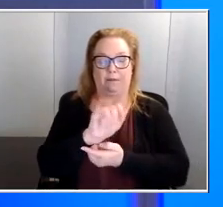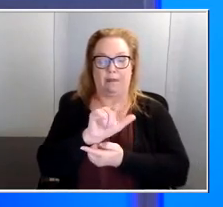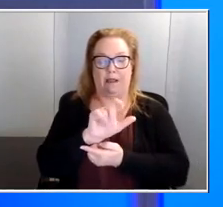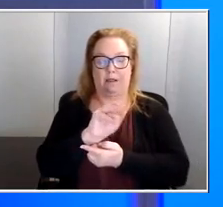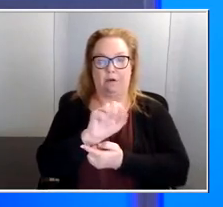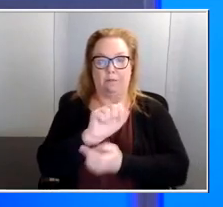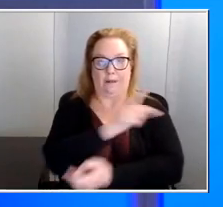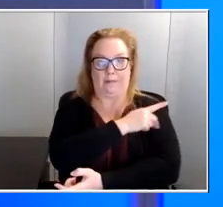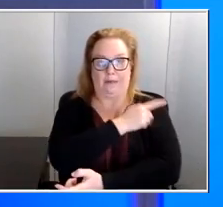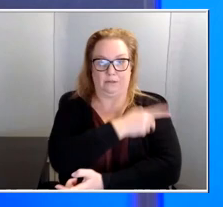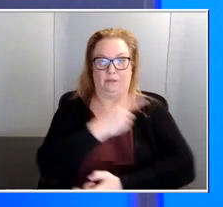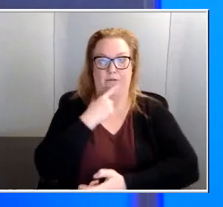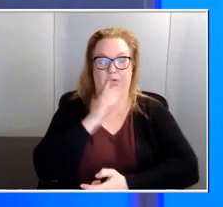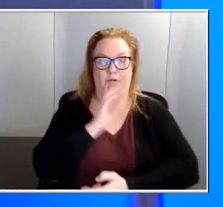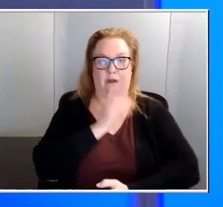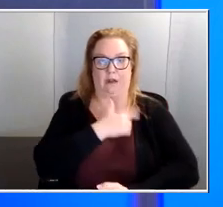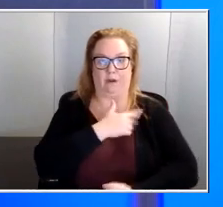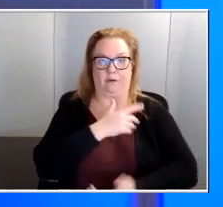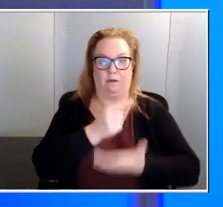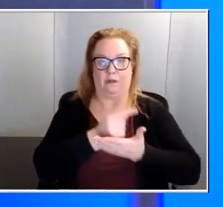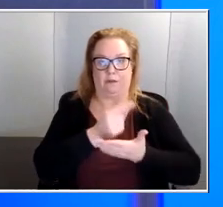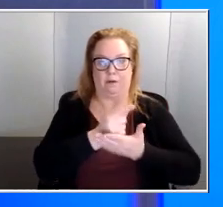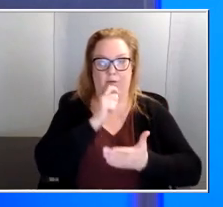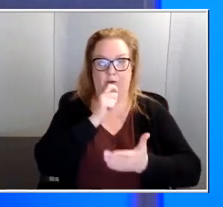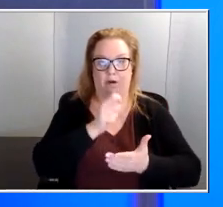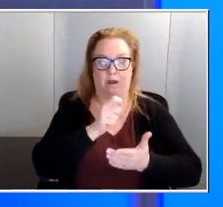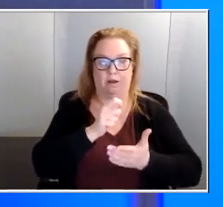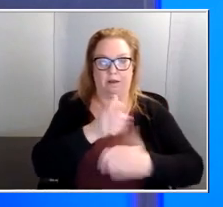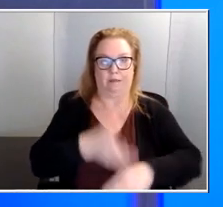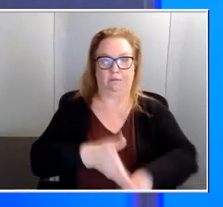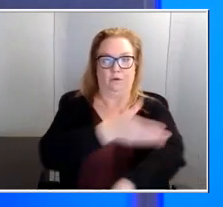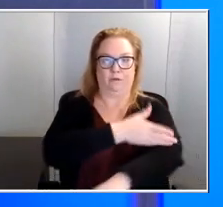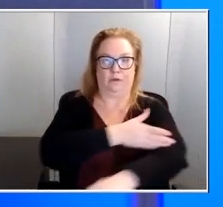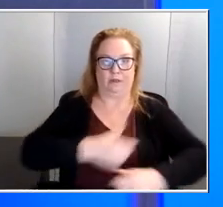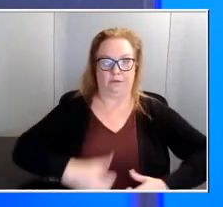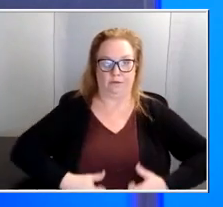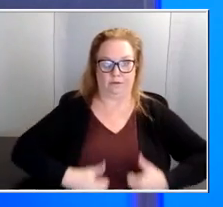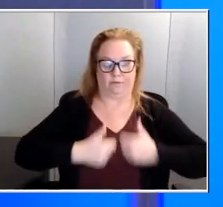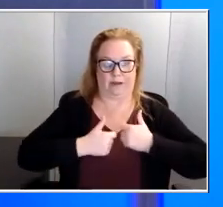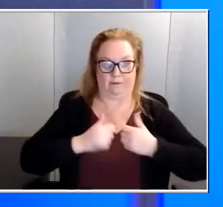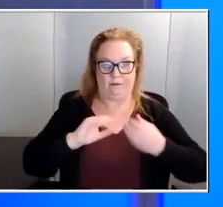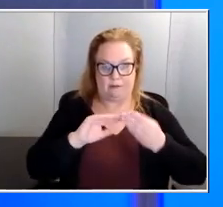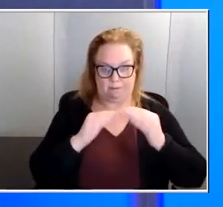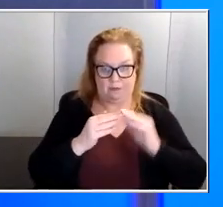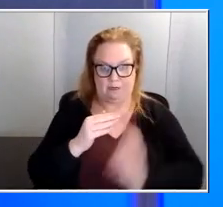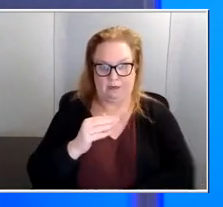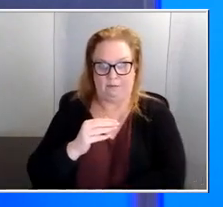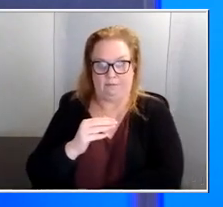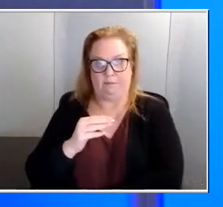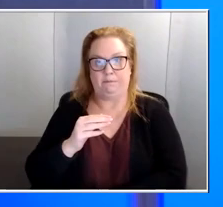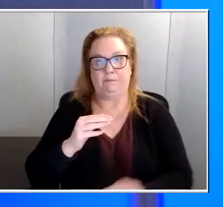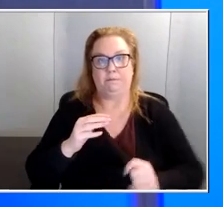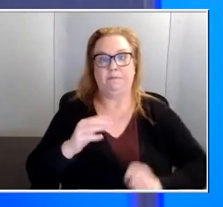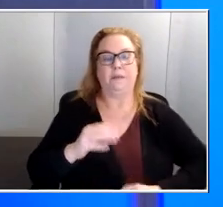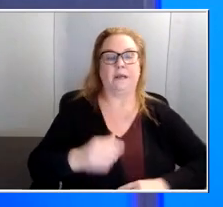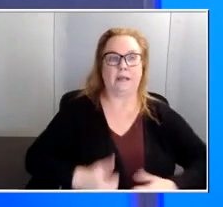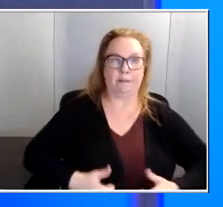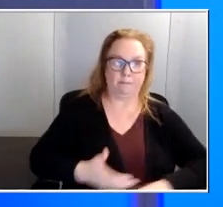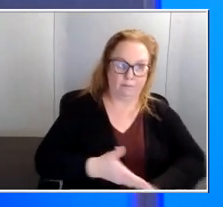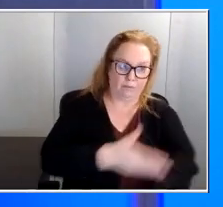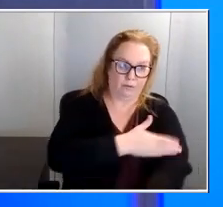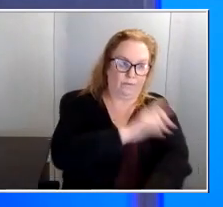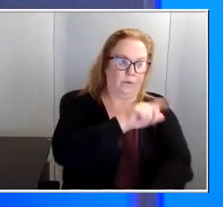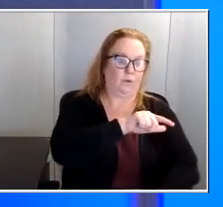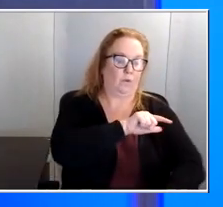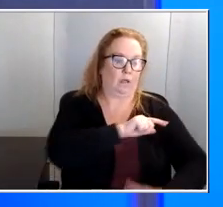the time that none of our therapies were making a difference in survival, not improving survival, but could improve quality of life for a short period of time. Median